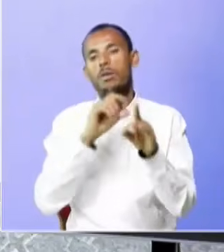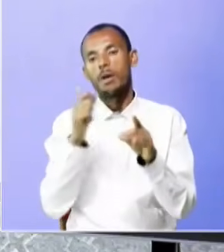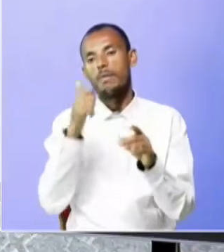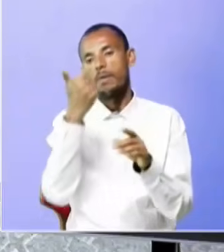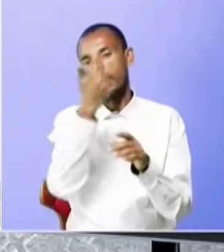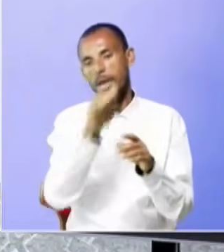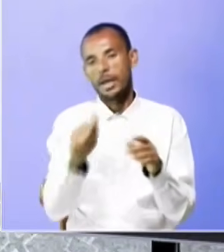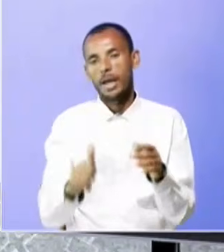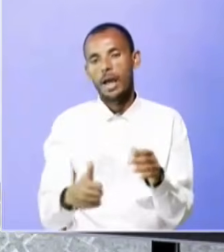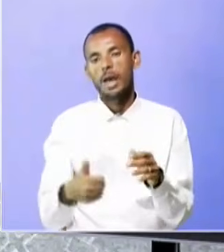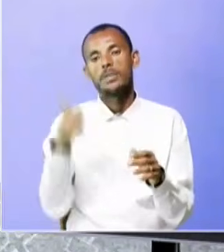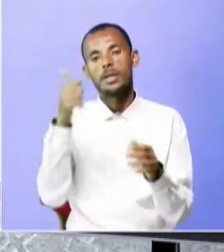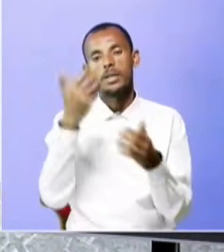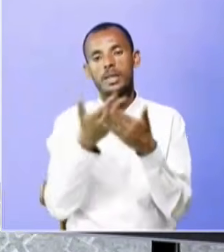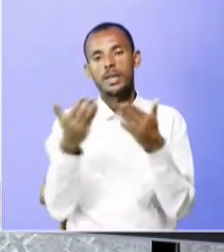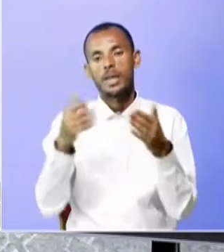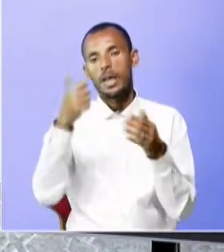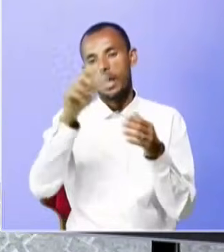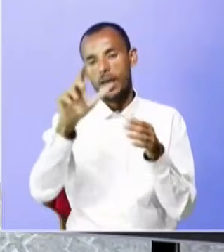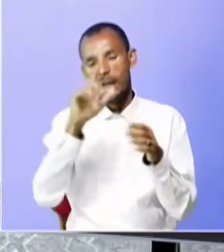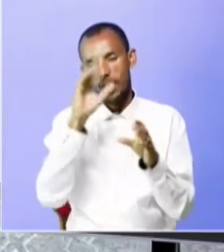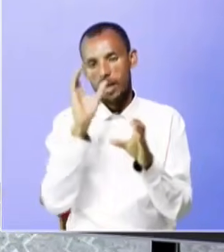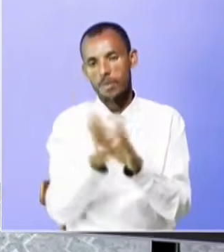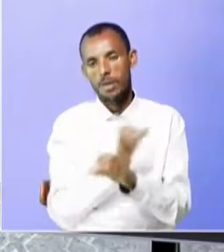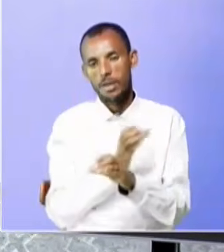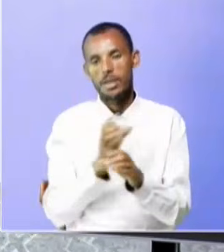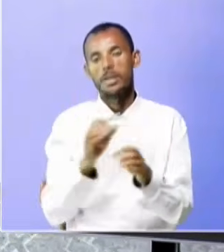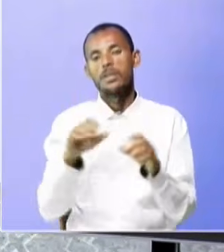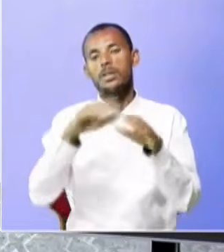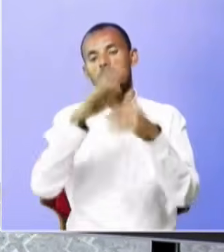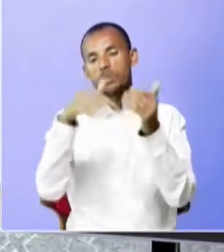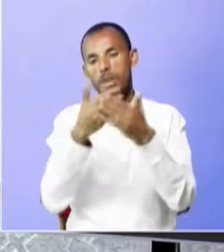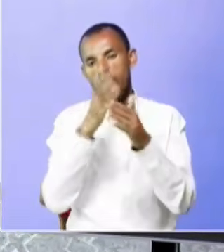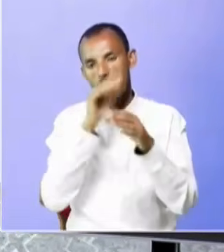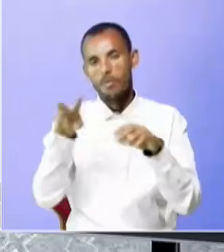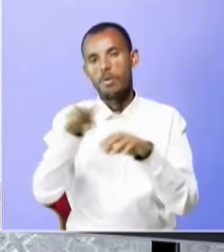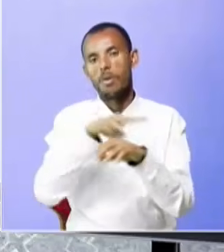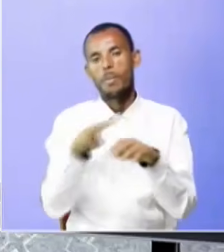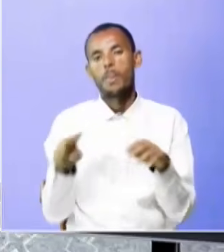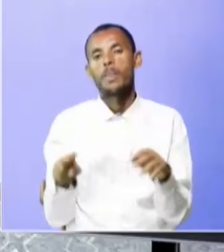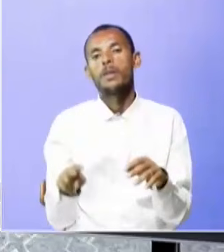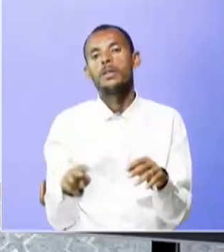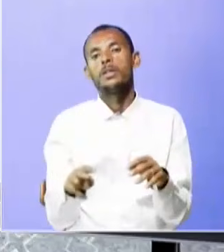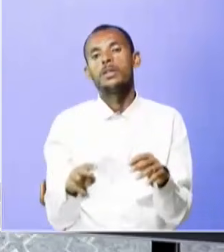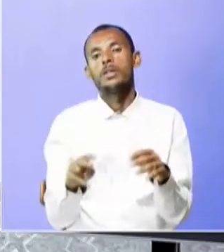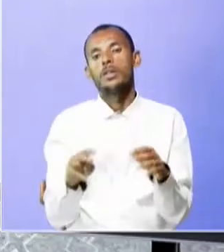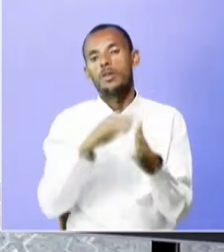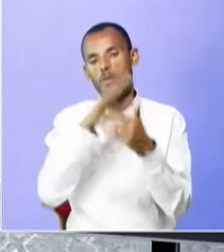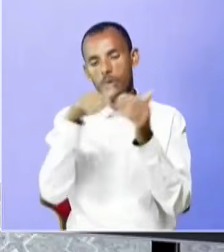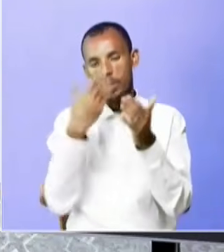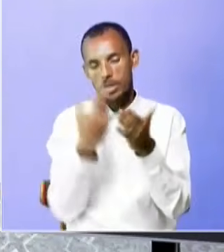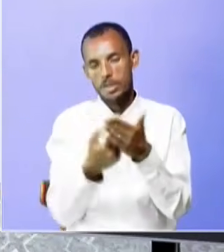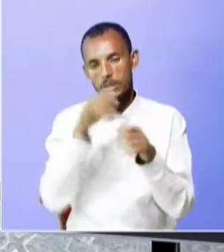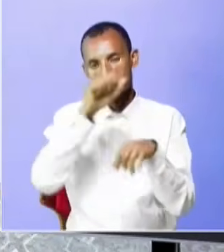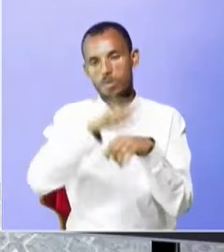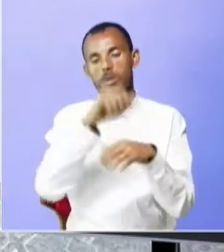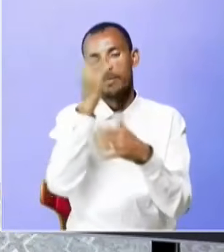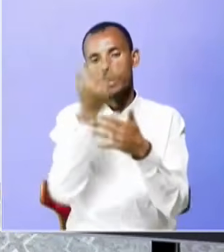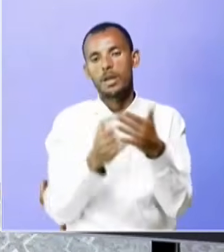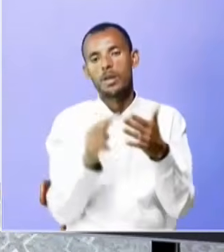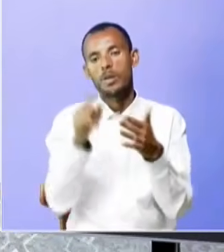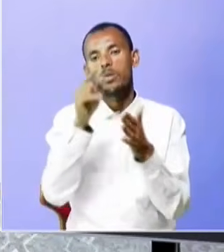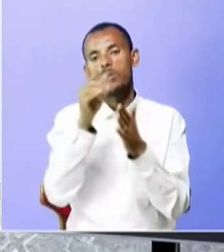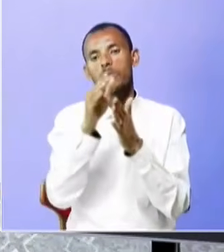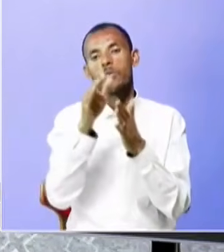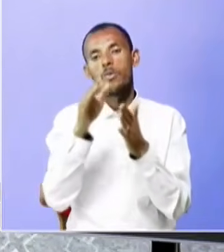except calculating the lateral surface area, the total surface area, and the volume. So in all the solid figure, you need to